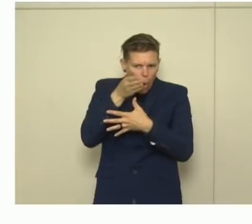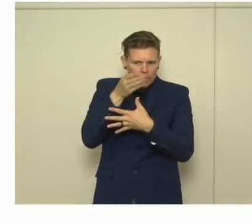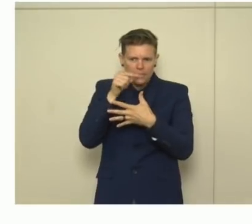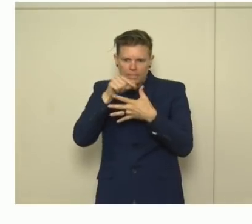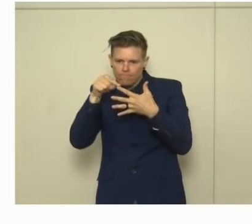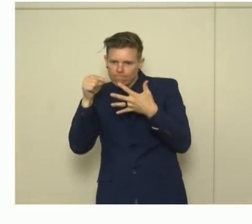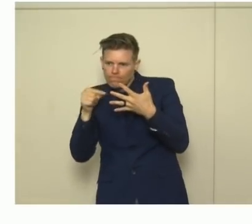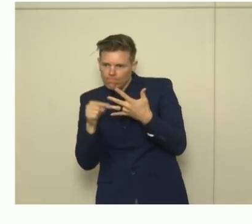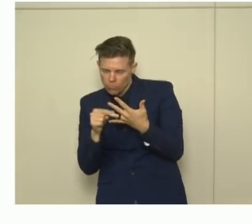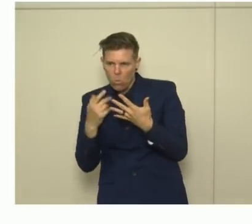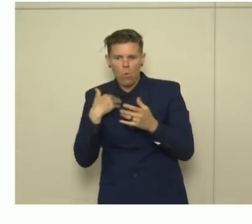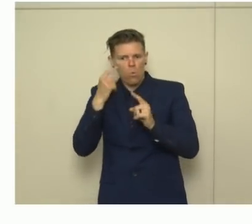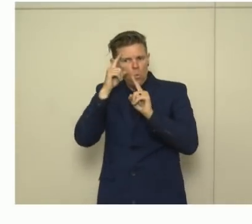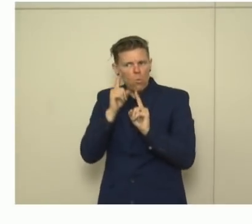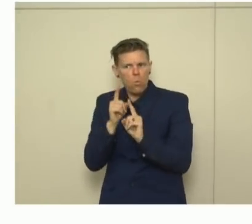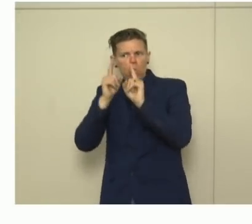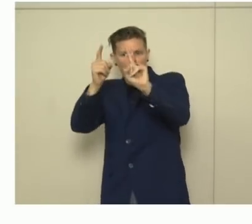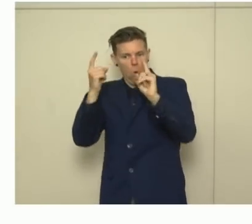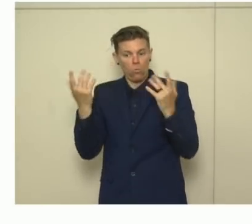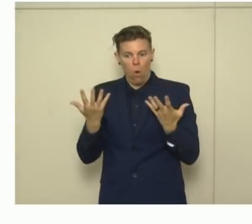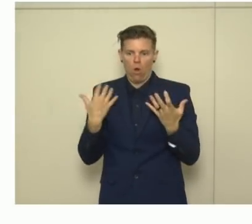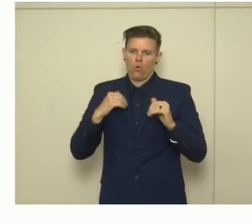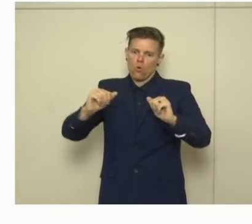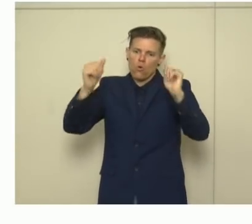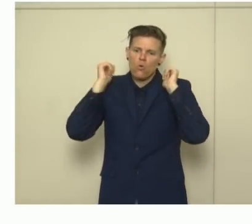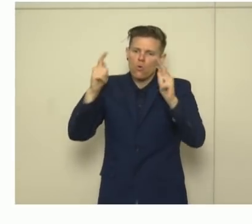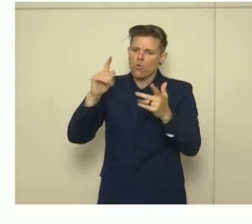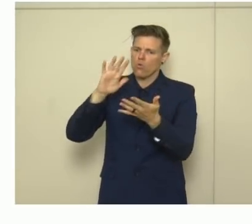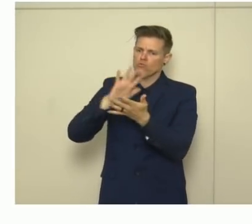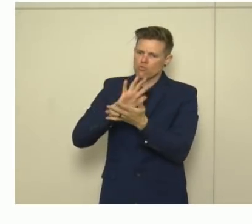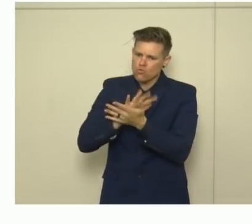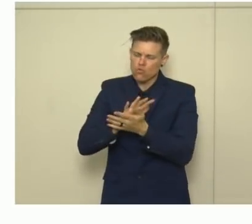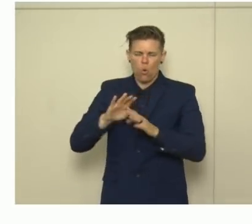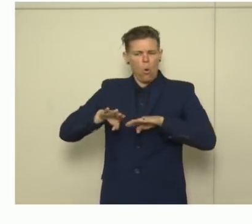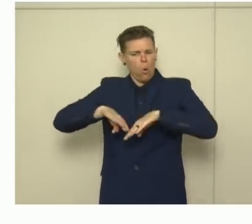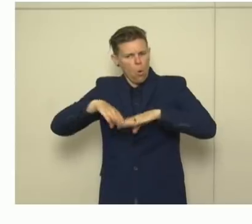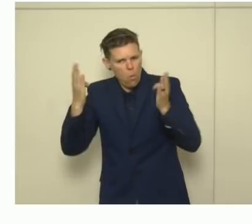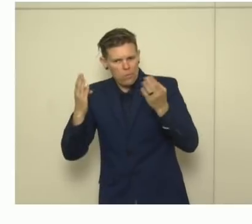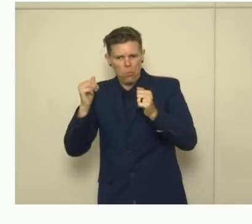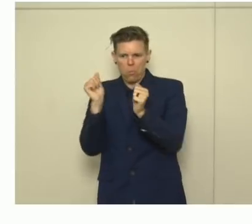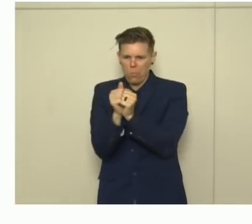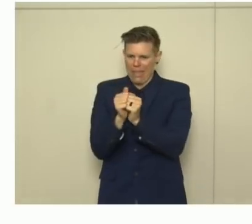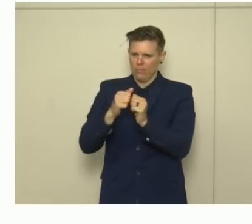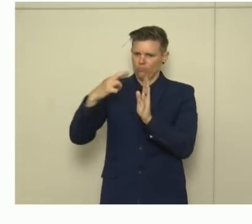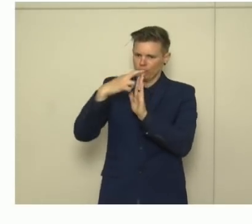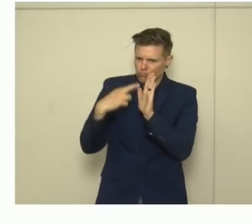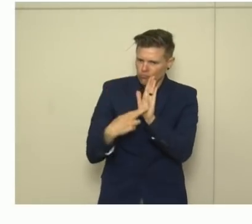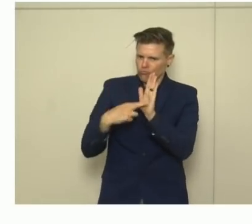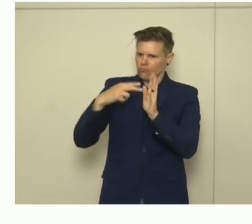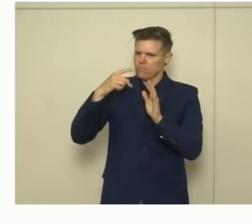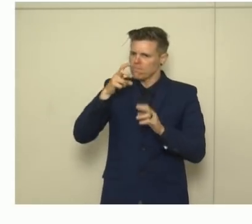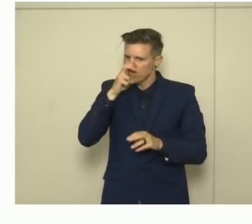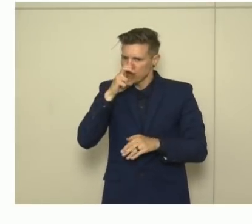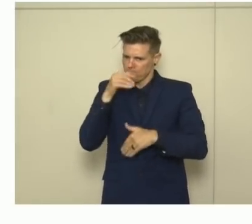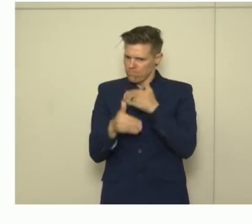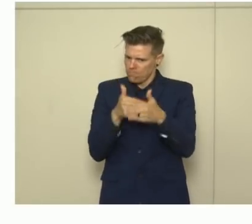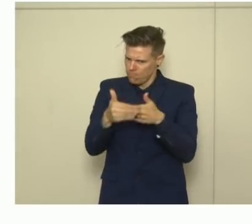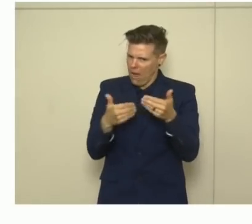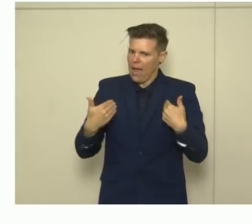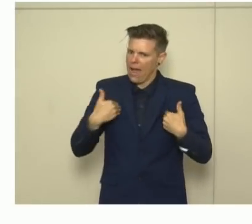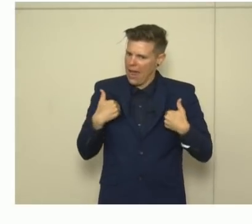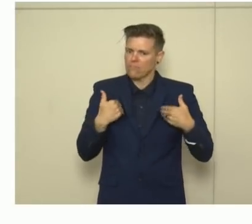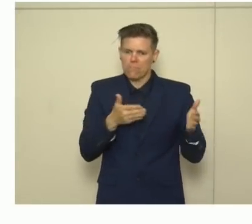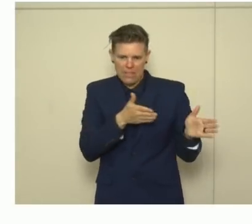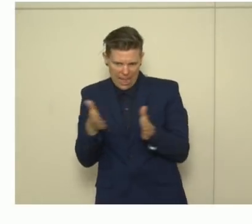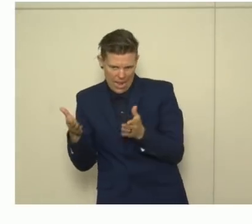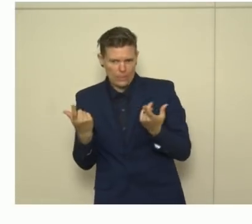those procedures in place, starting with an academic plan. For the last several weeks and months, we've been working with schools and districts